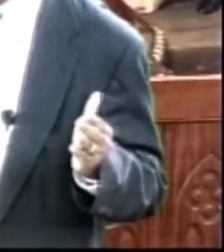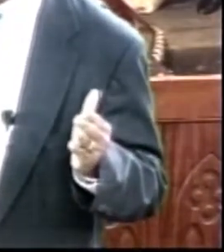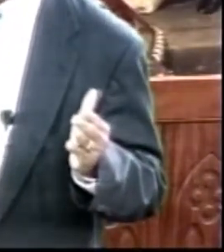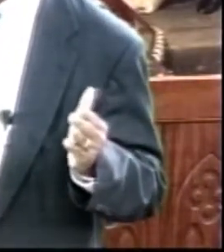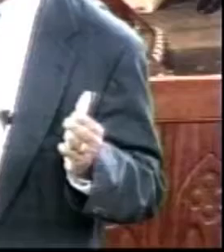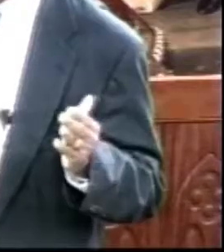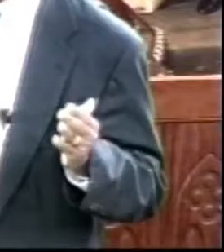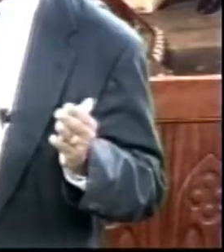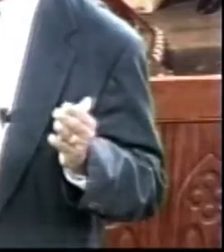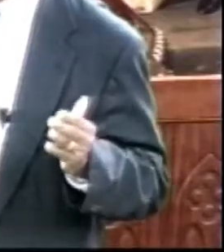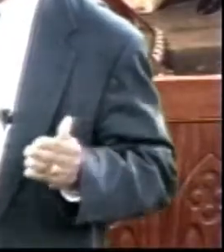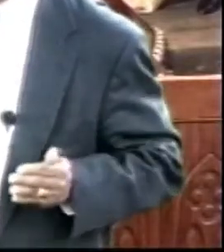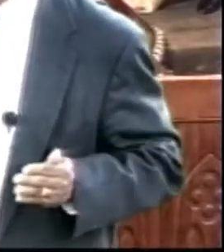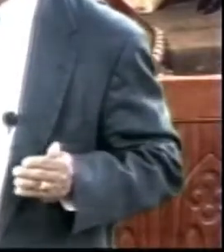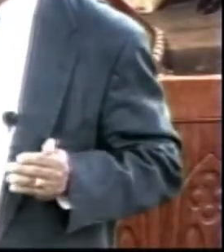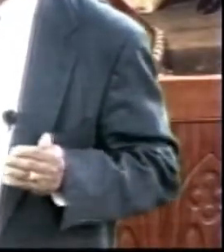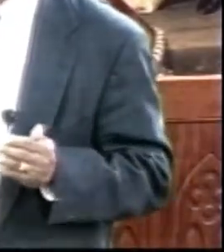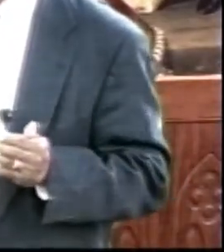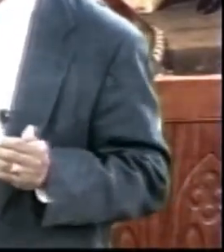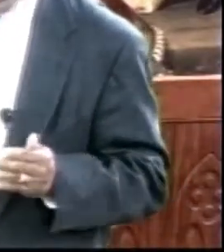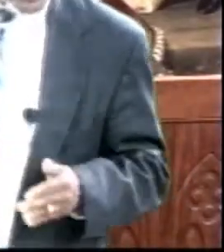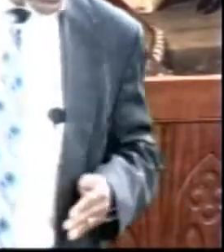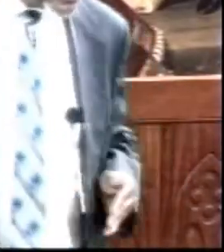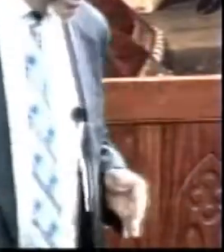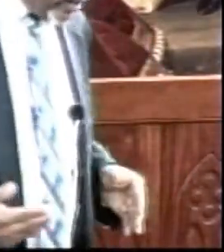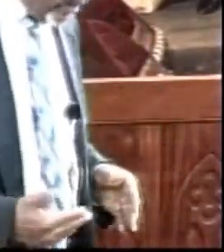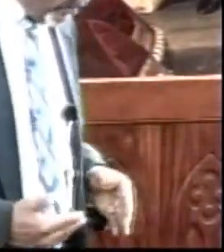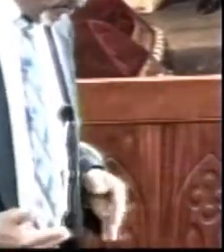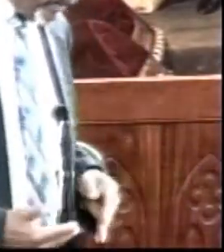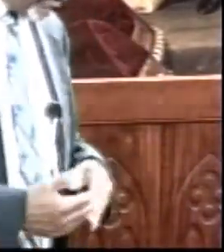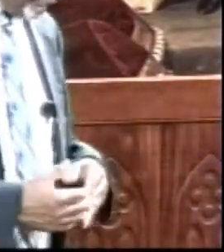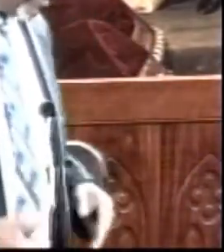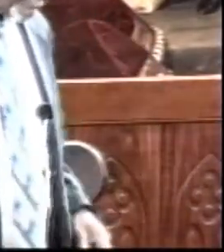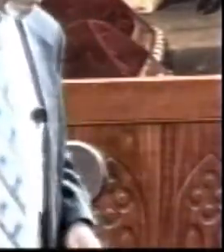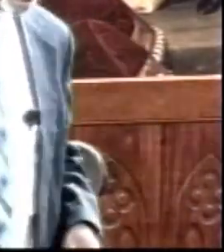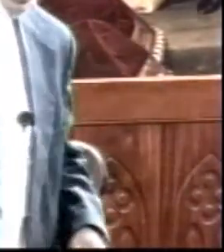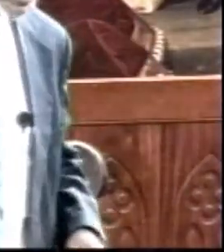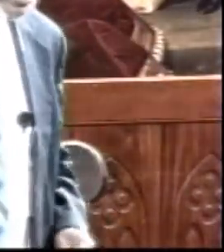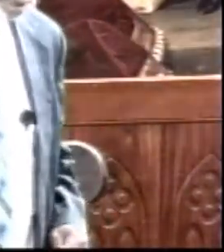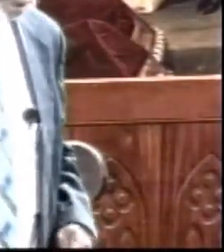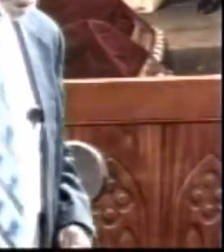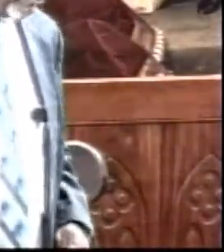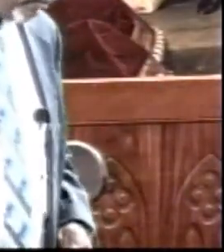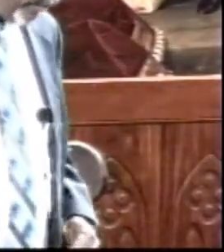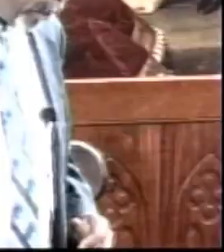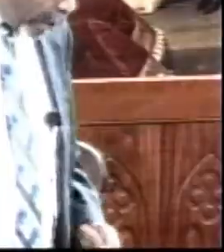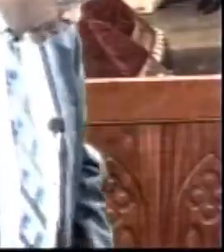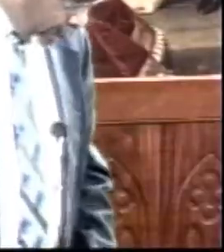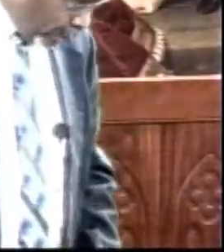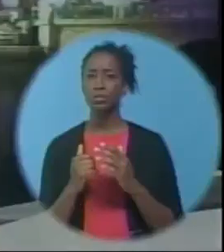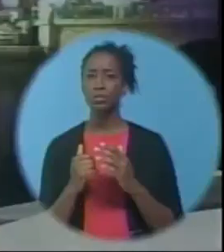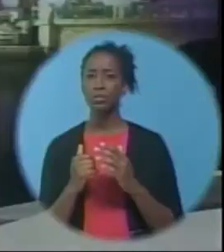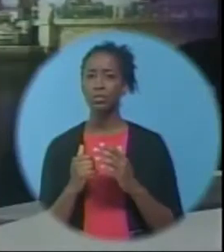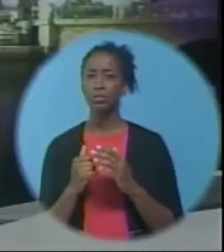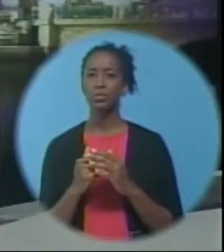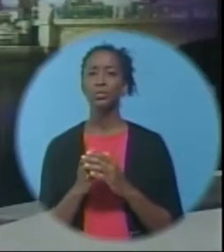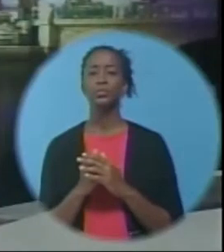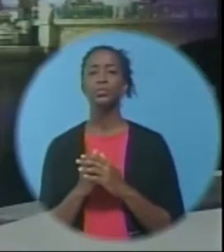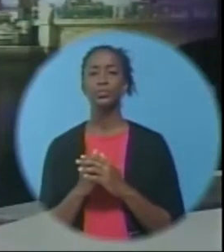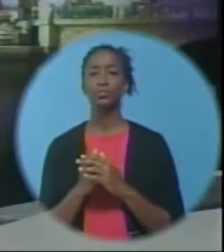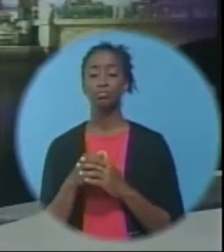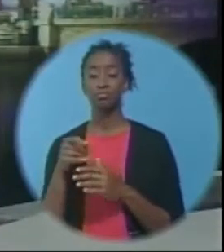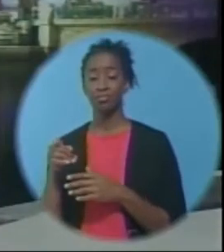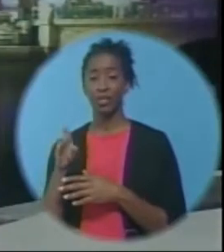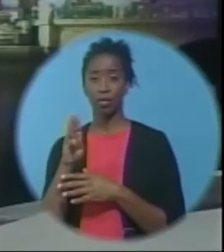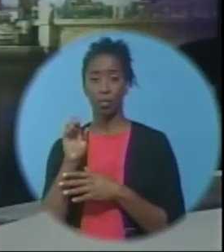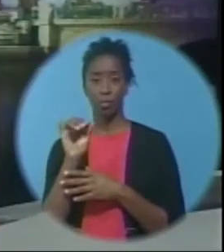we're conscious of maintaining the balance in the society, to which some of us have already referred. Senator